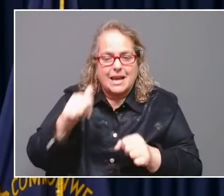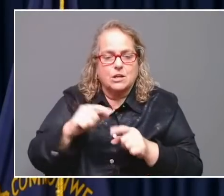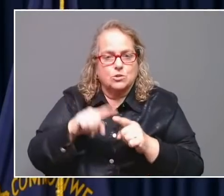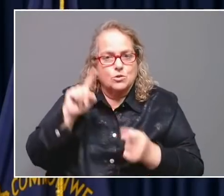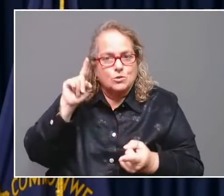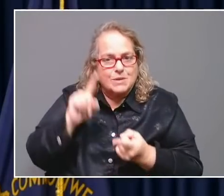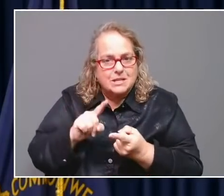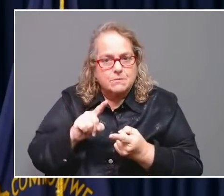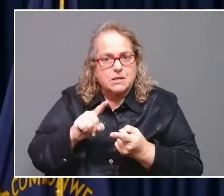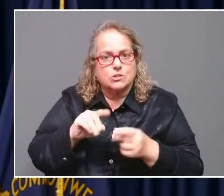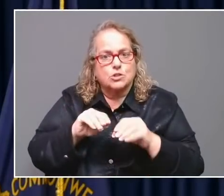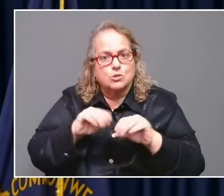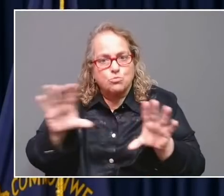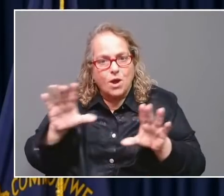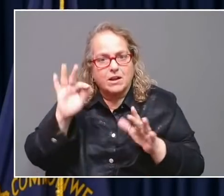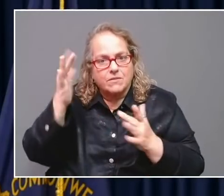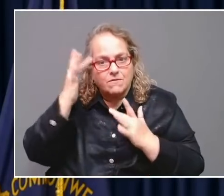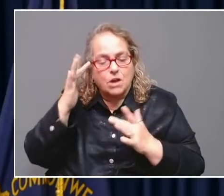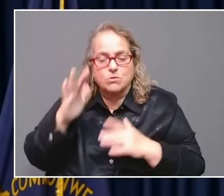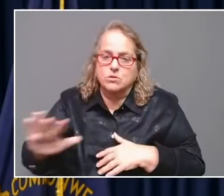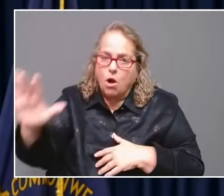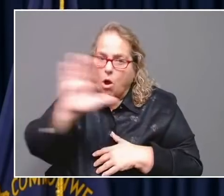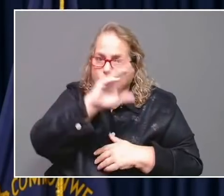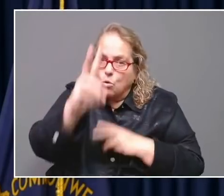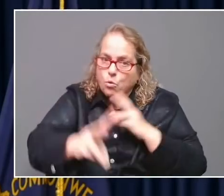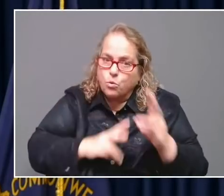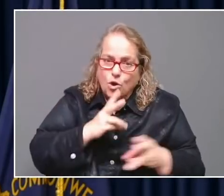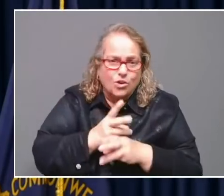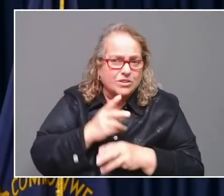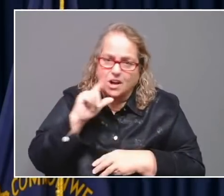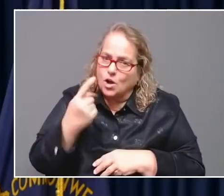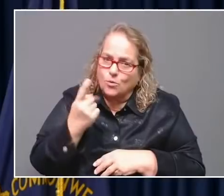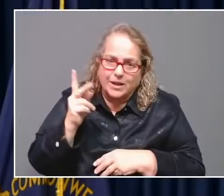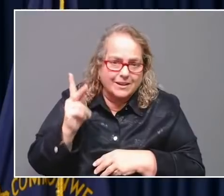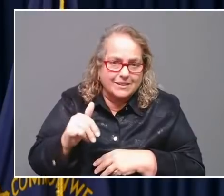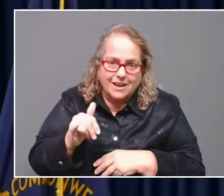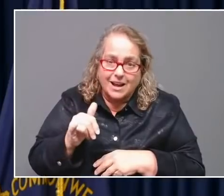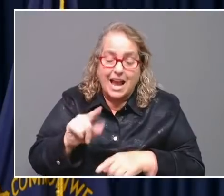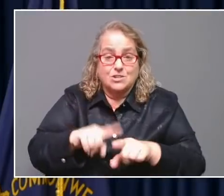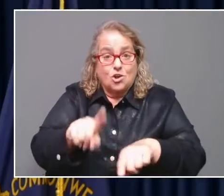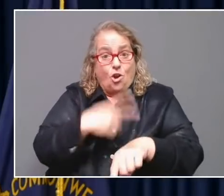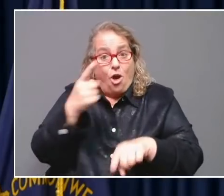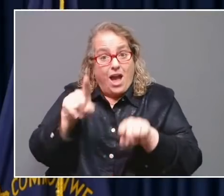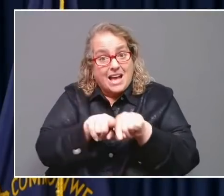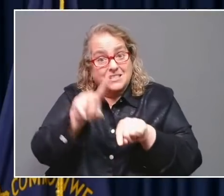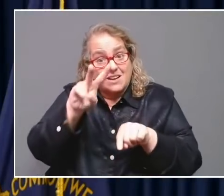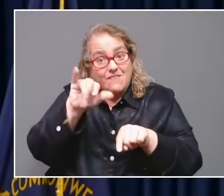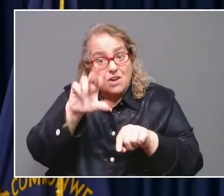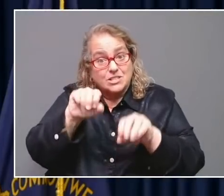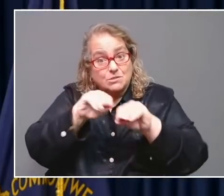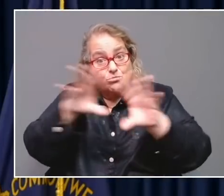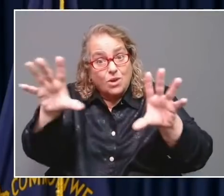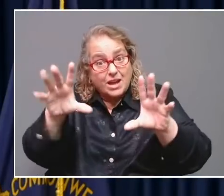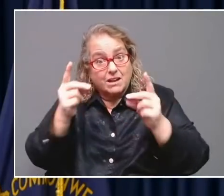virus across the entire world, not just Kentucky, because as long as the virus is spreading rapidly through large numbers of people,